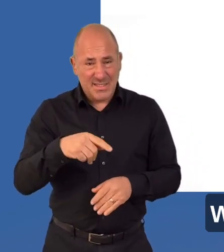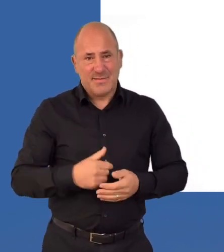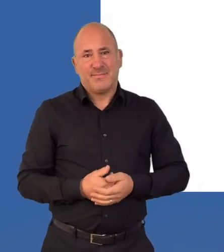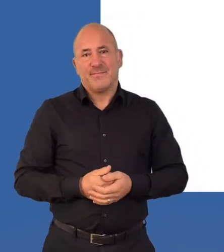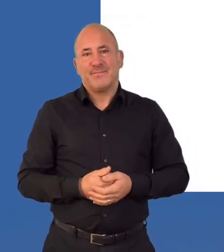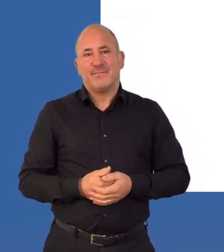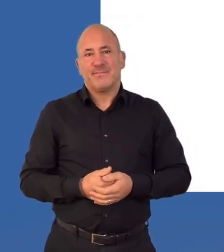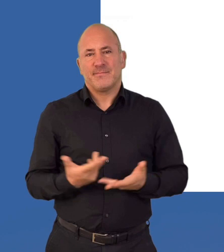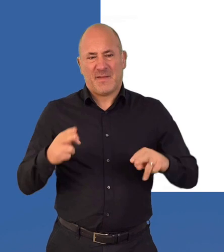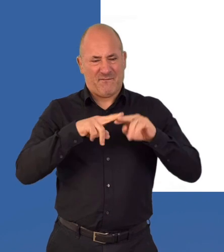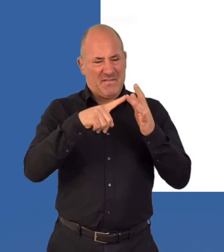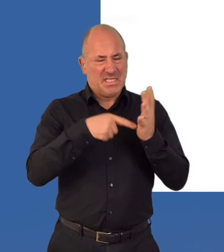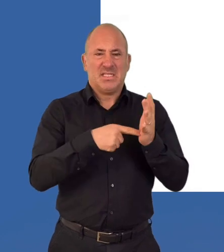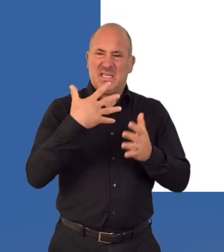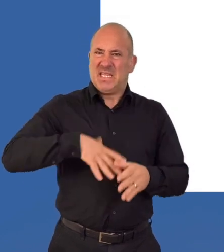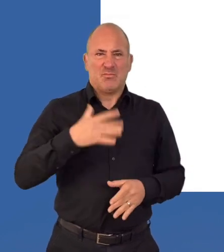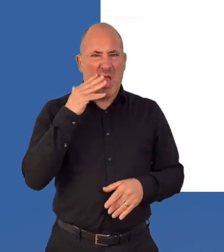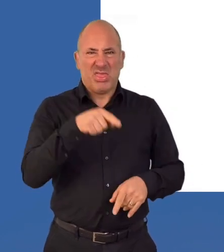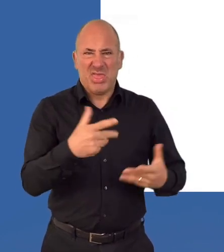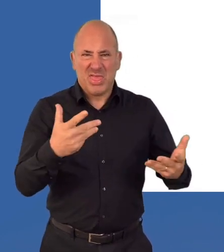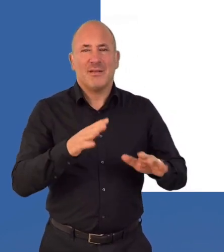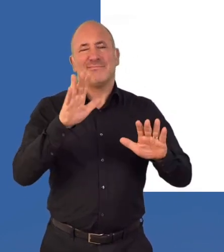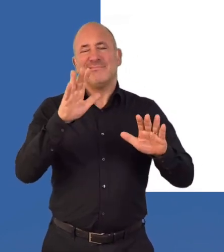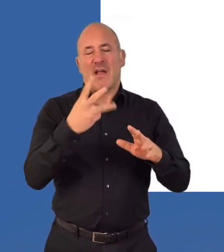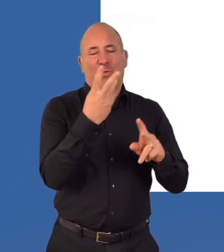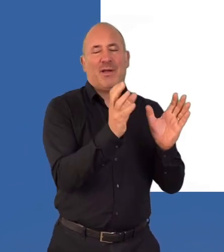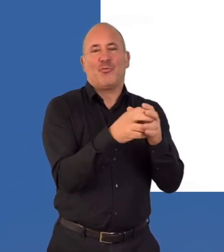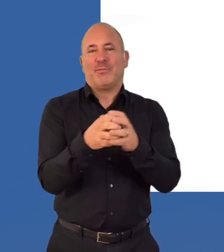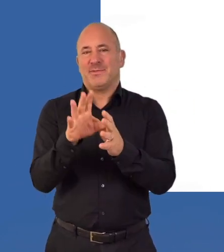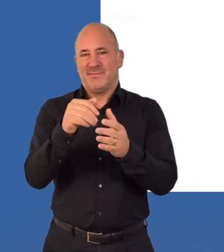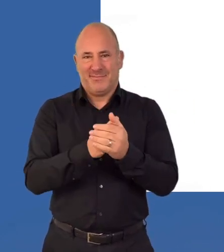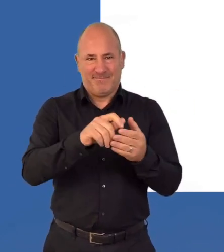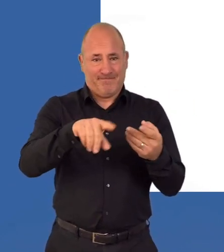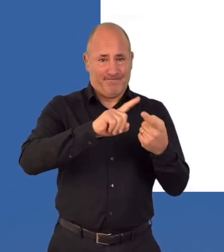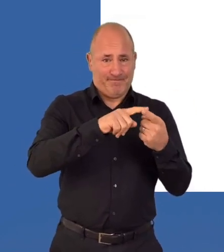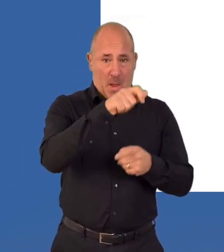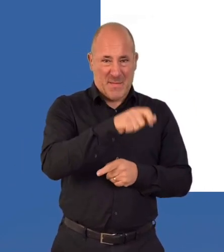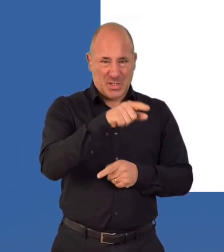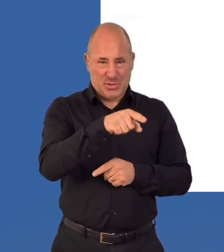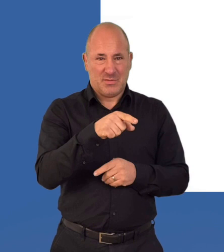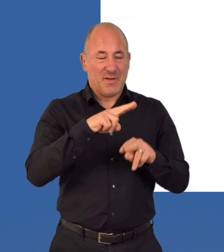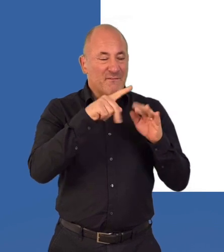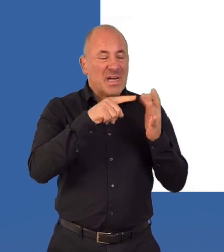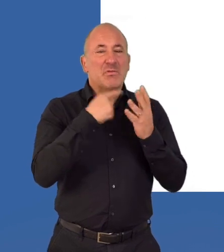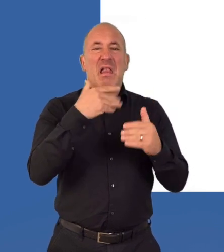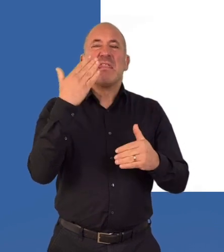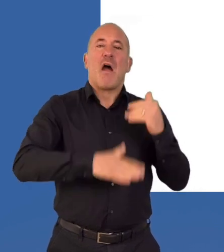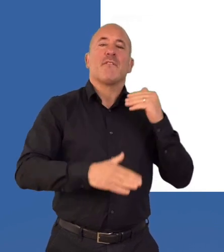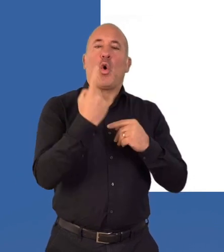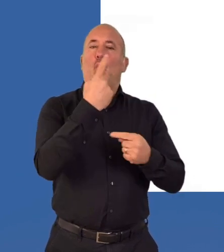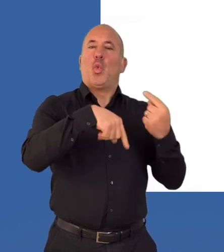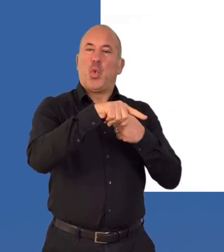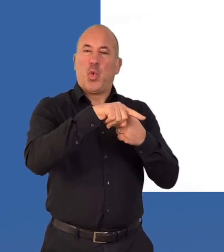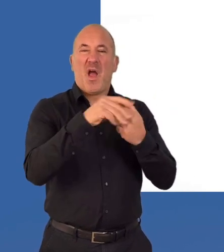necessary. When is FIT required? This falls into 3 groups. The only patients who will never require a